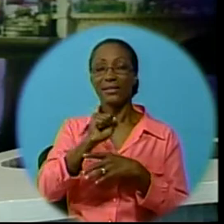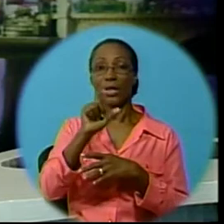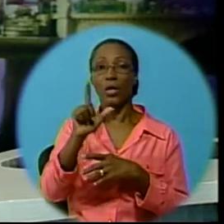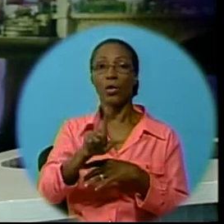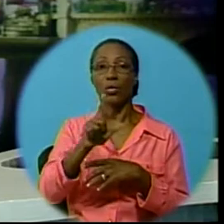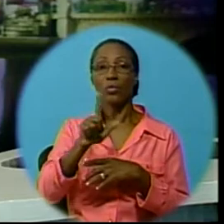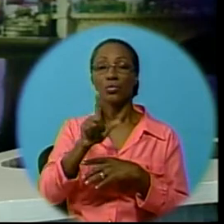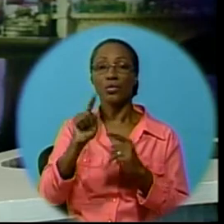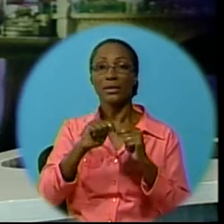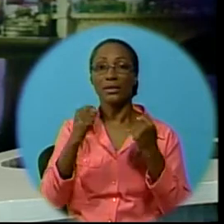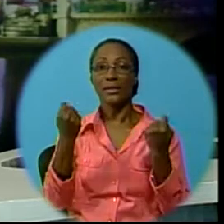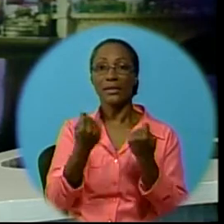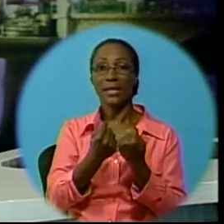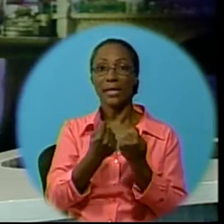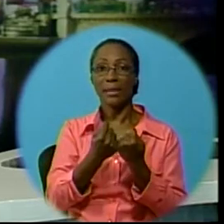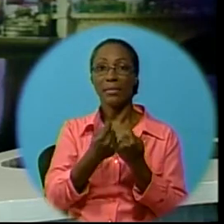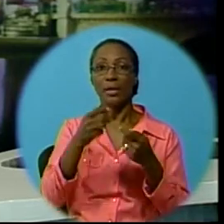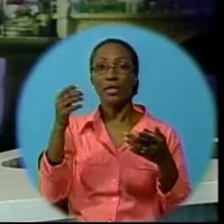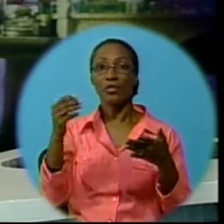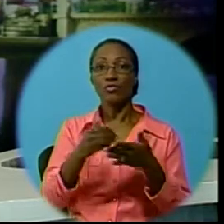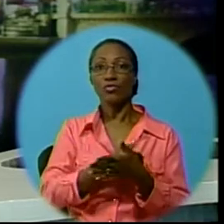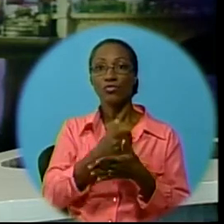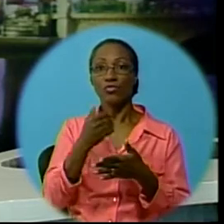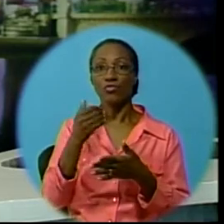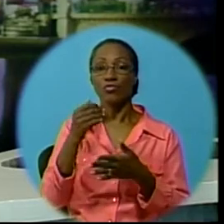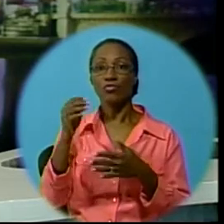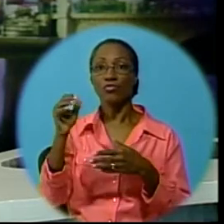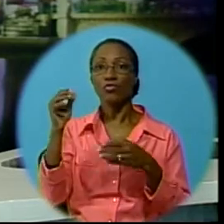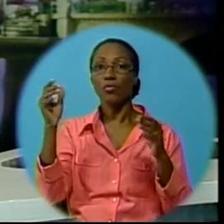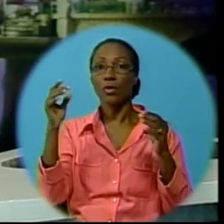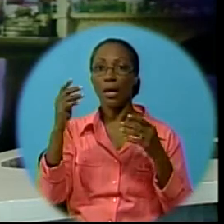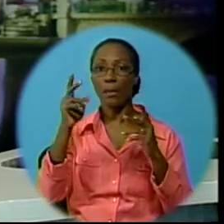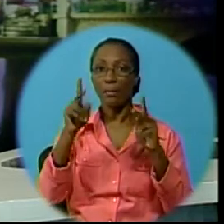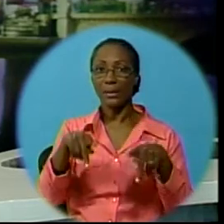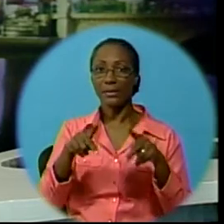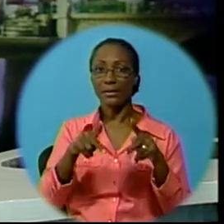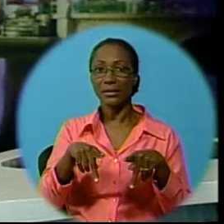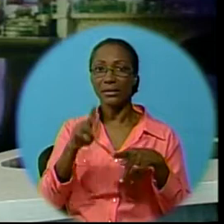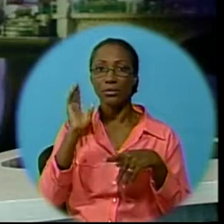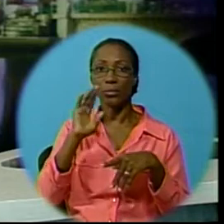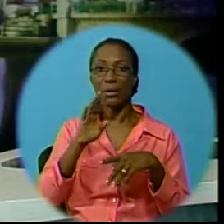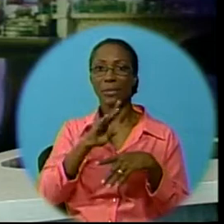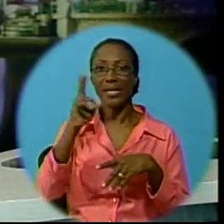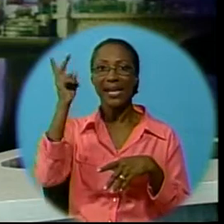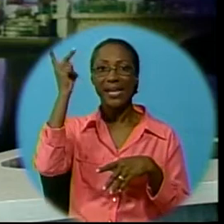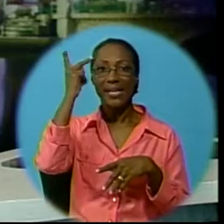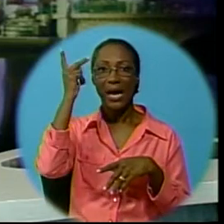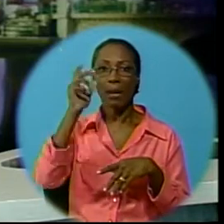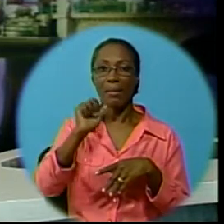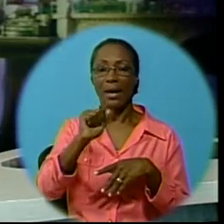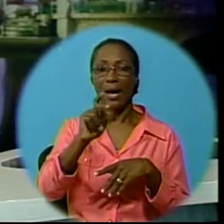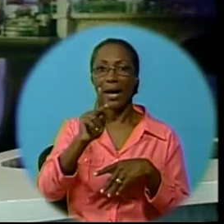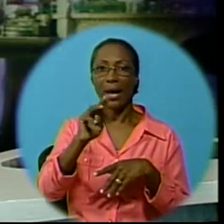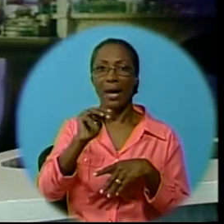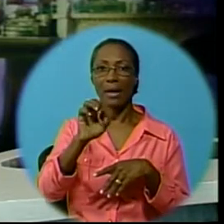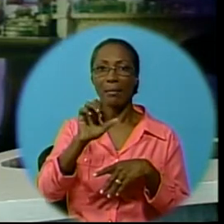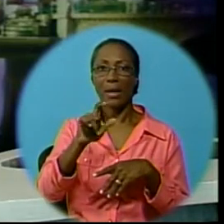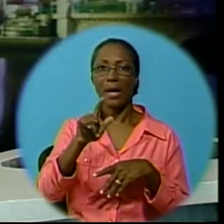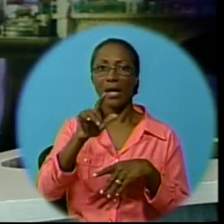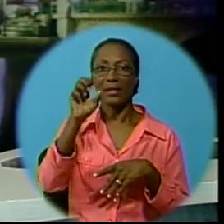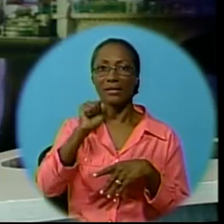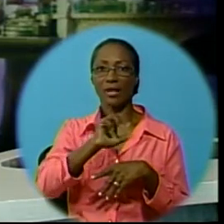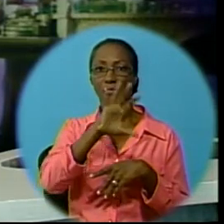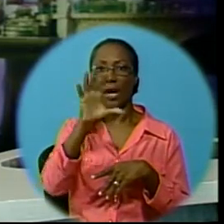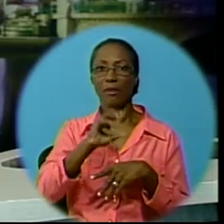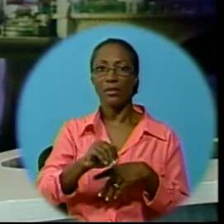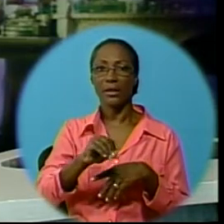other franchises. New overseas big-name entries include Pakistan's Karman Akmal and South Africa's Karman Delport, who will